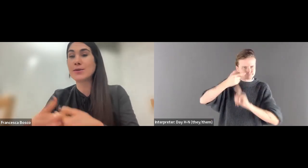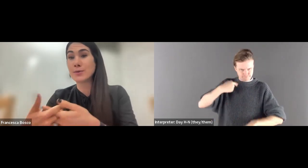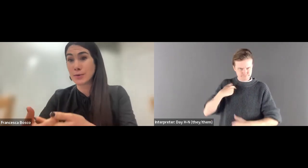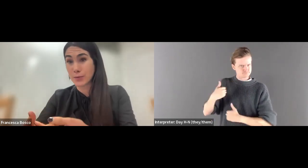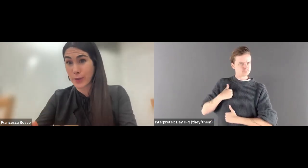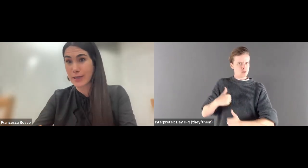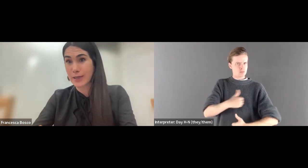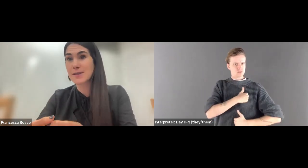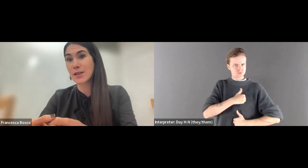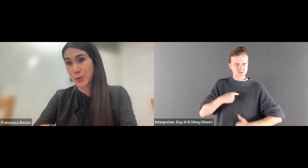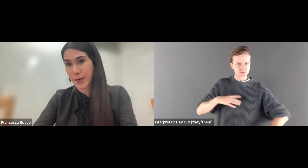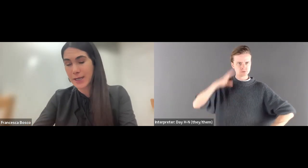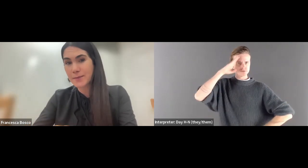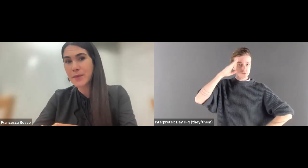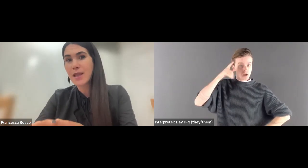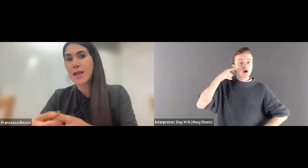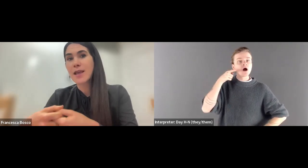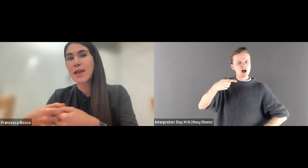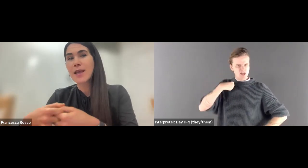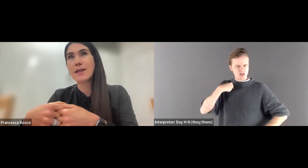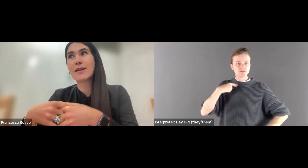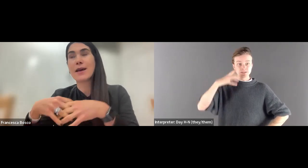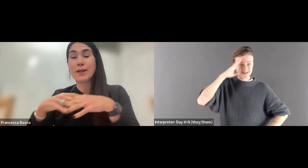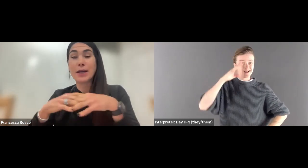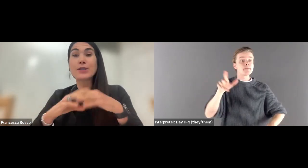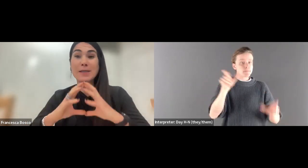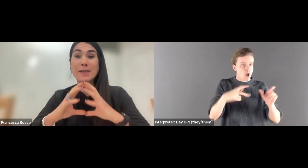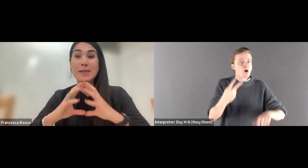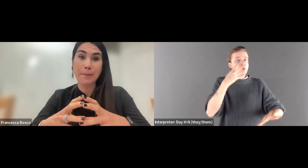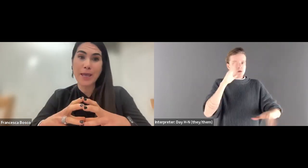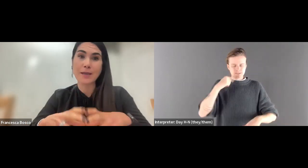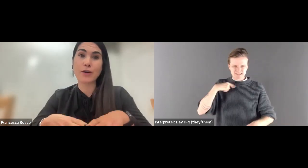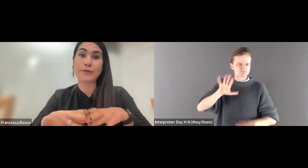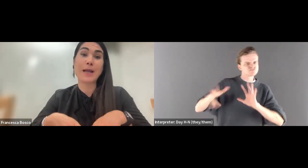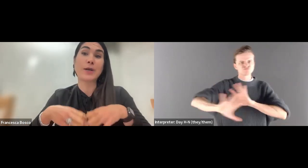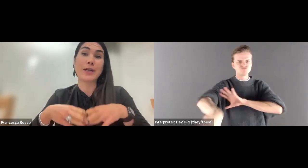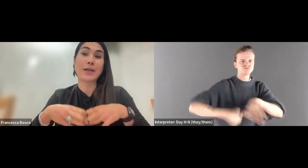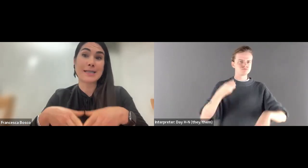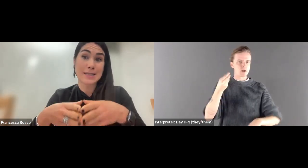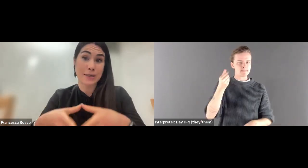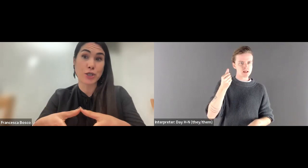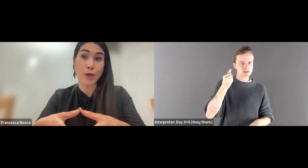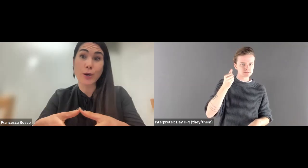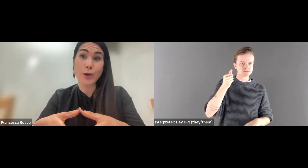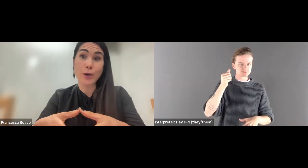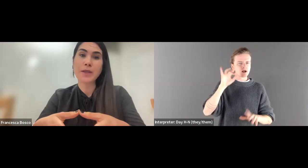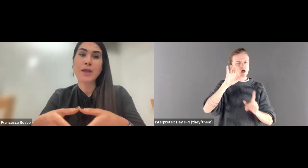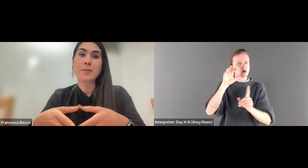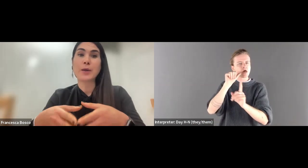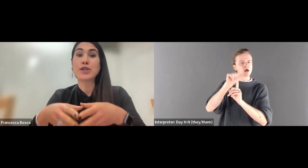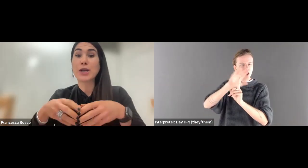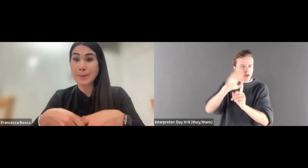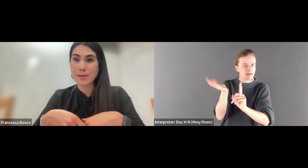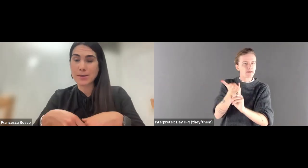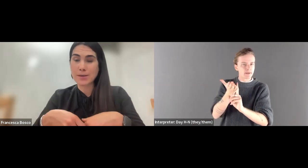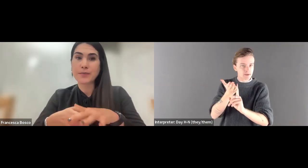for rescuing relatives in Ukraine. And another specific campaign of malware attacks against NGOs,